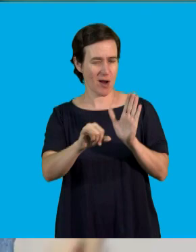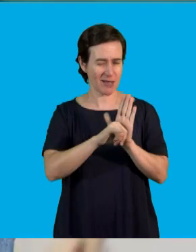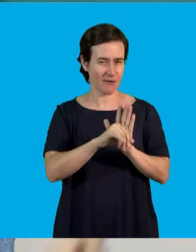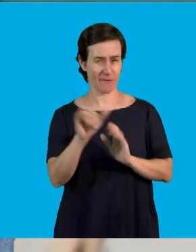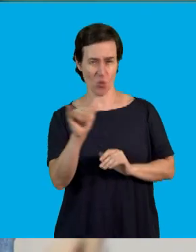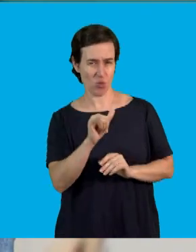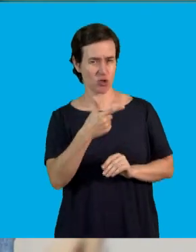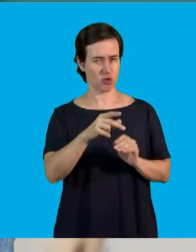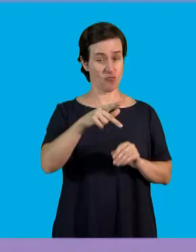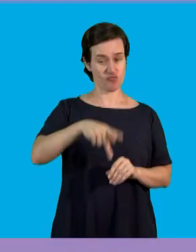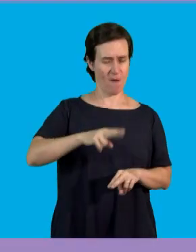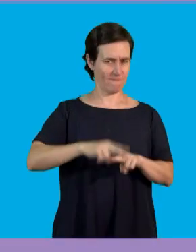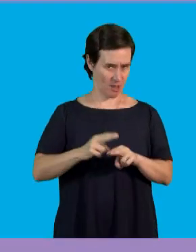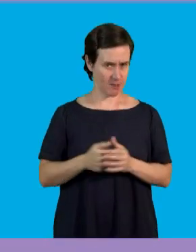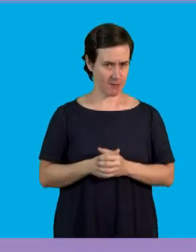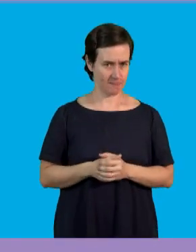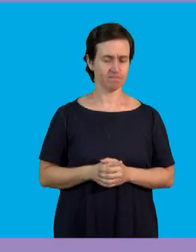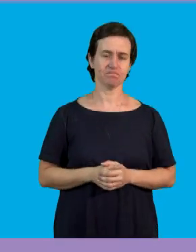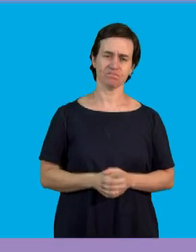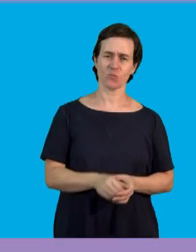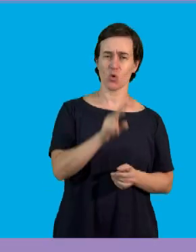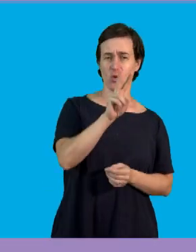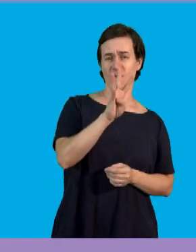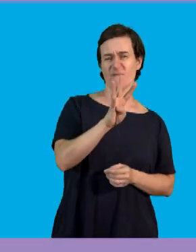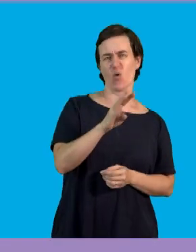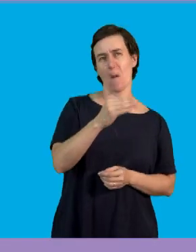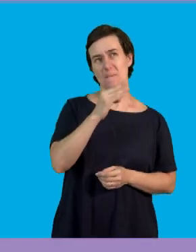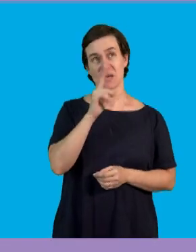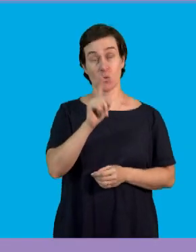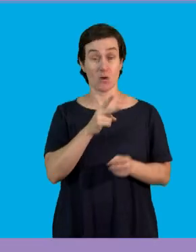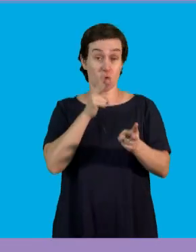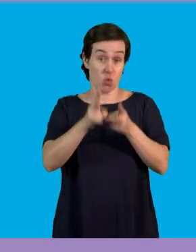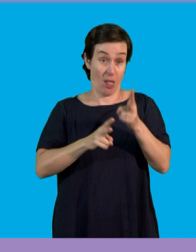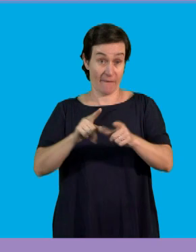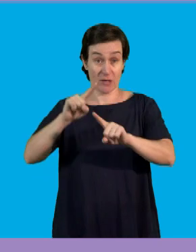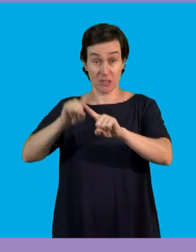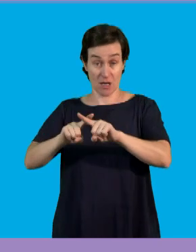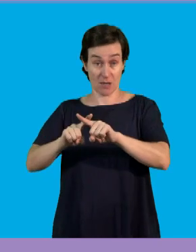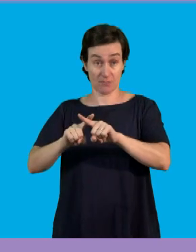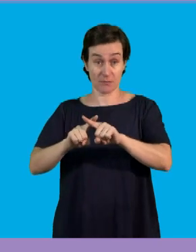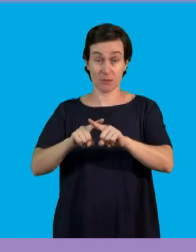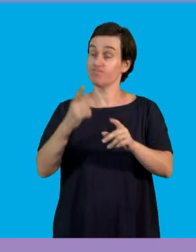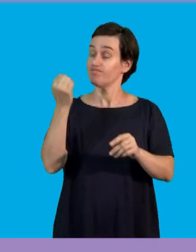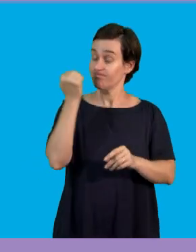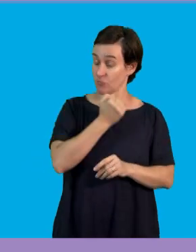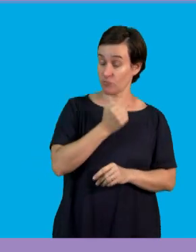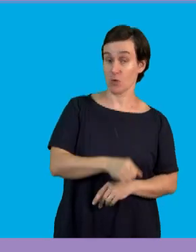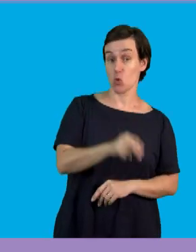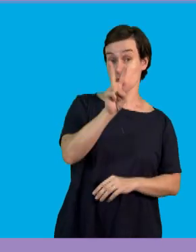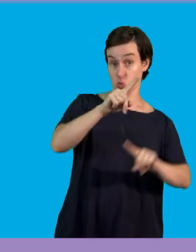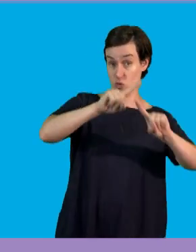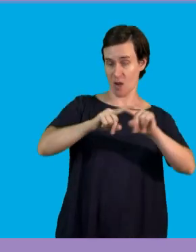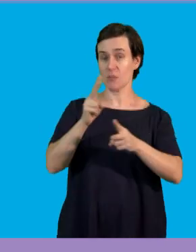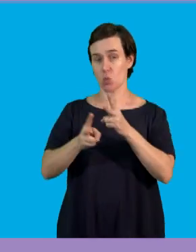factors. So we know that 24 is made of 12 multiplied by, is made of 2 multiplied by